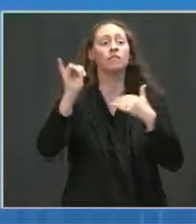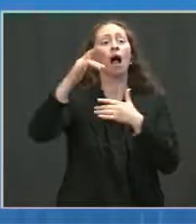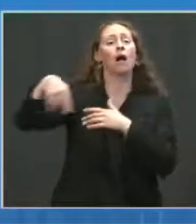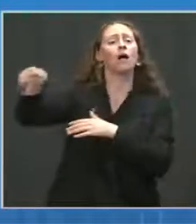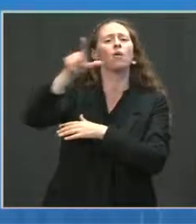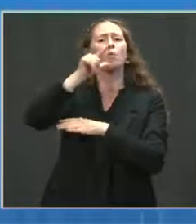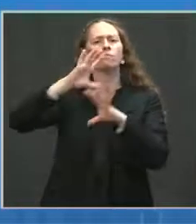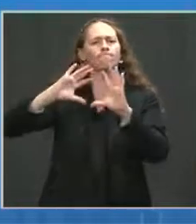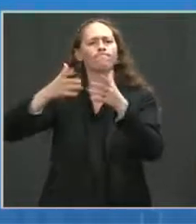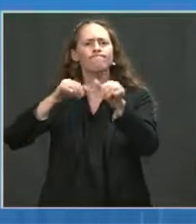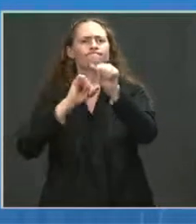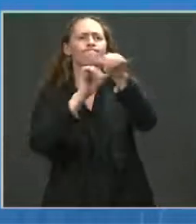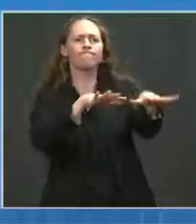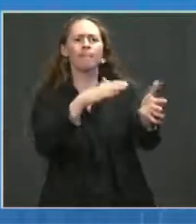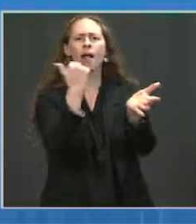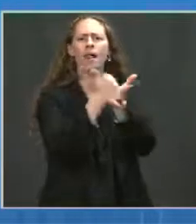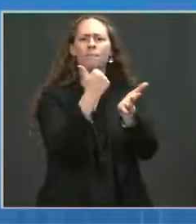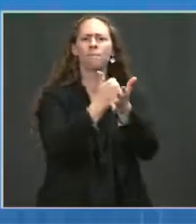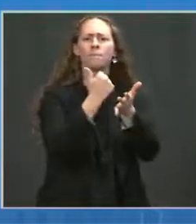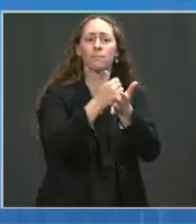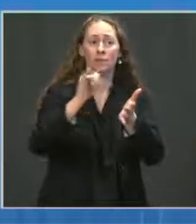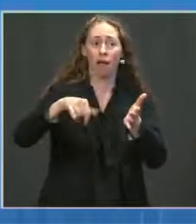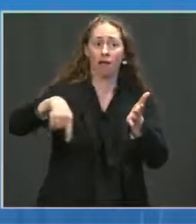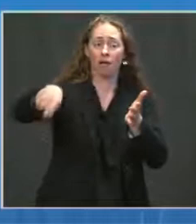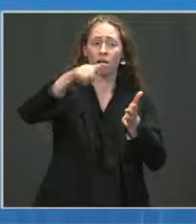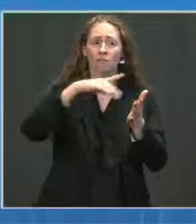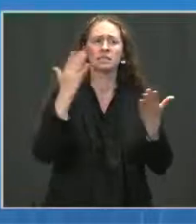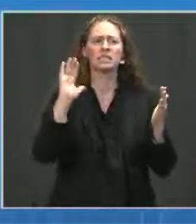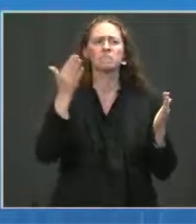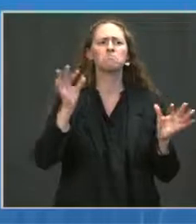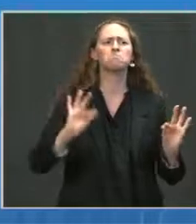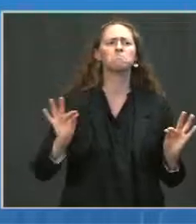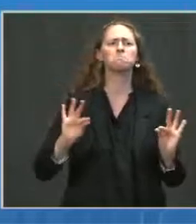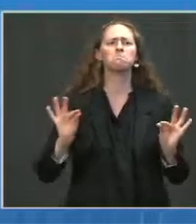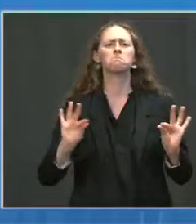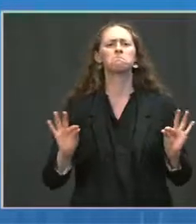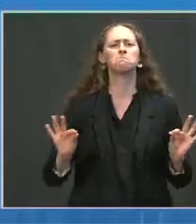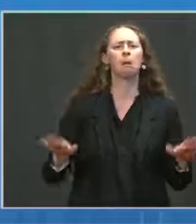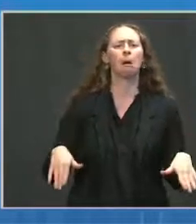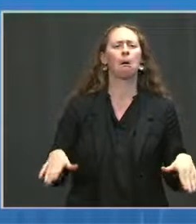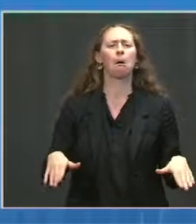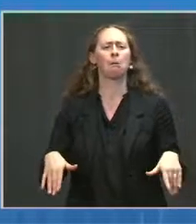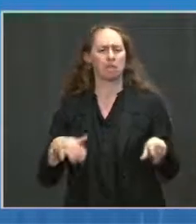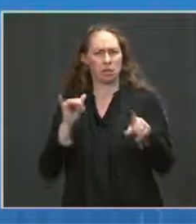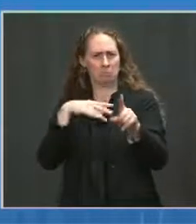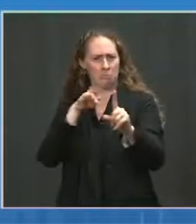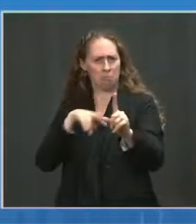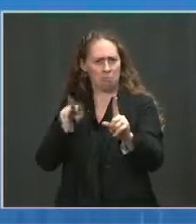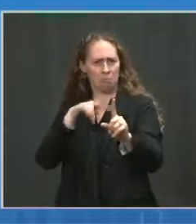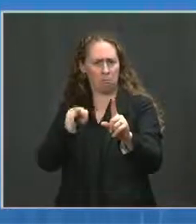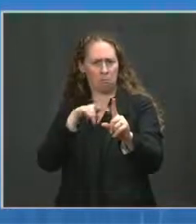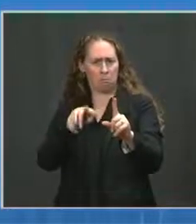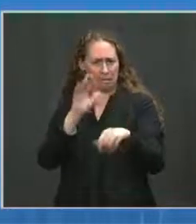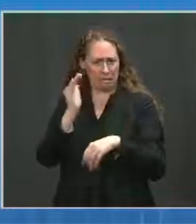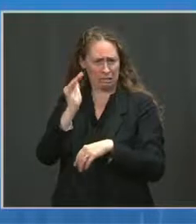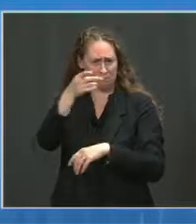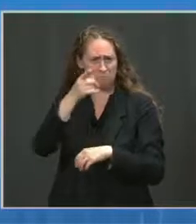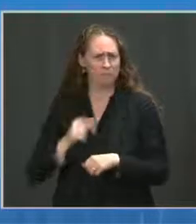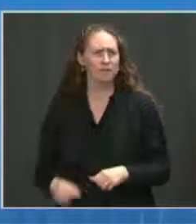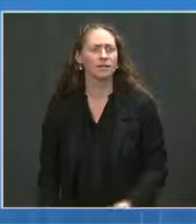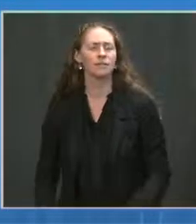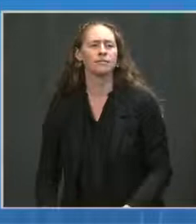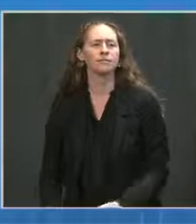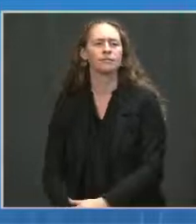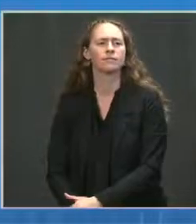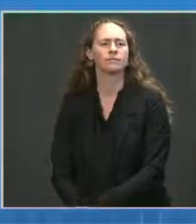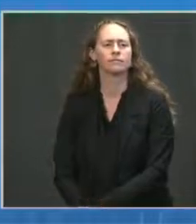down the breakthrough cases? Thank you. Good. Well, I'll take the first part of the question, and then I'll turn to Dr. Fauci because he